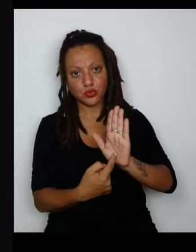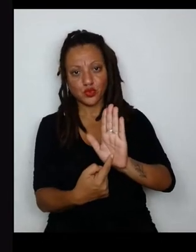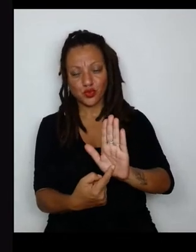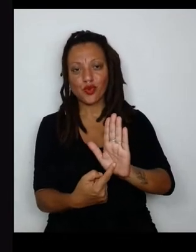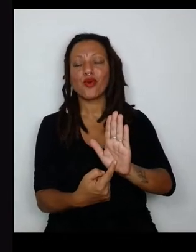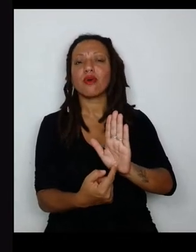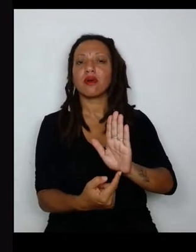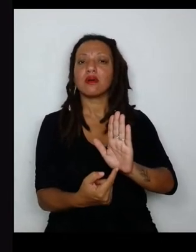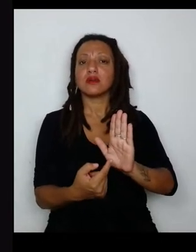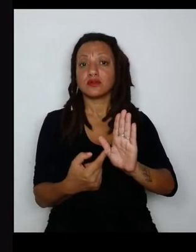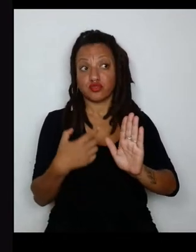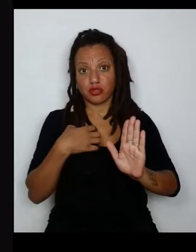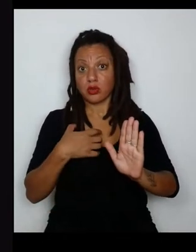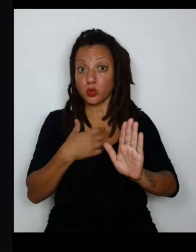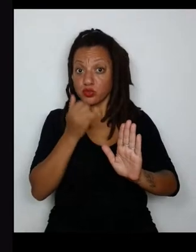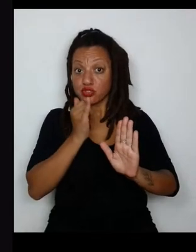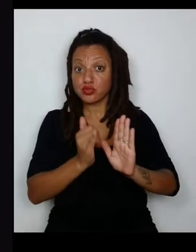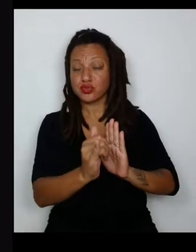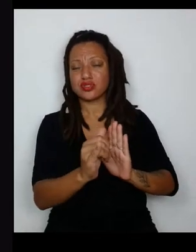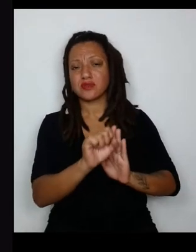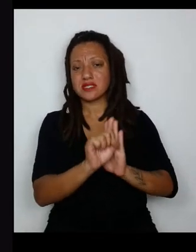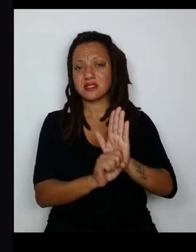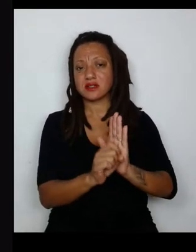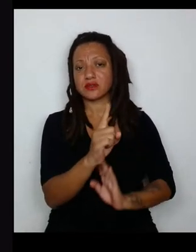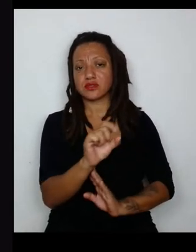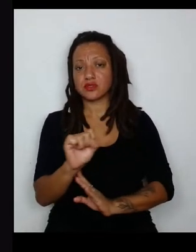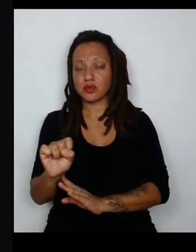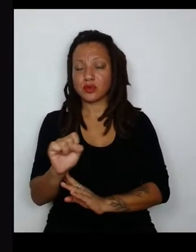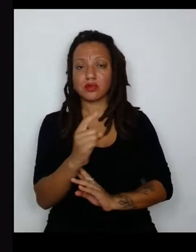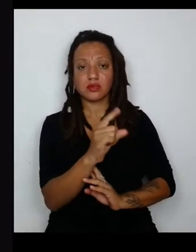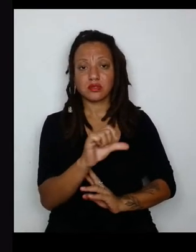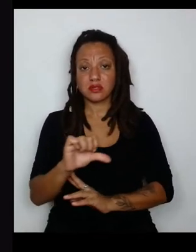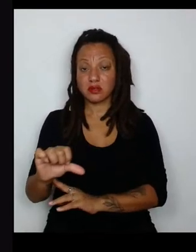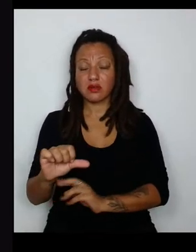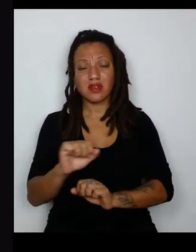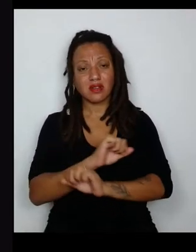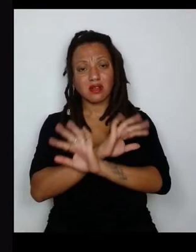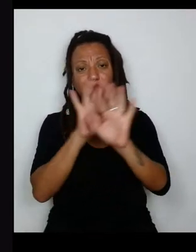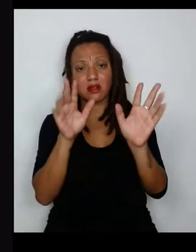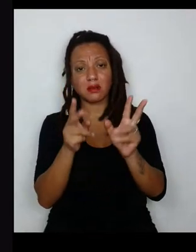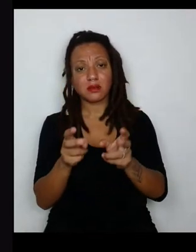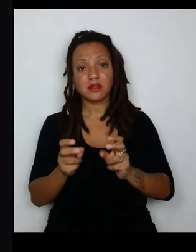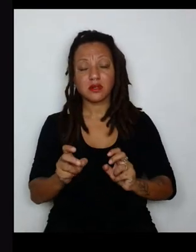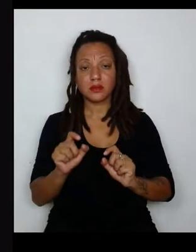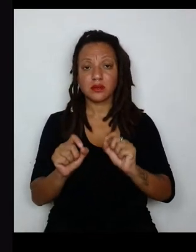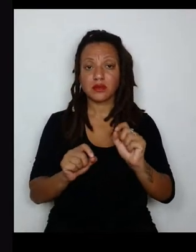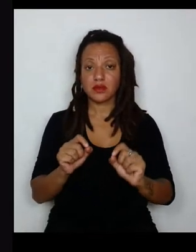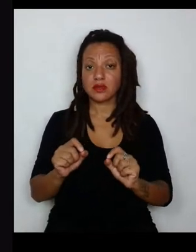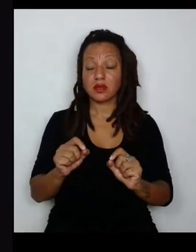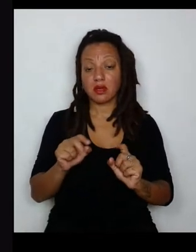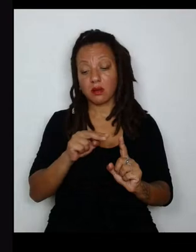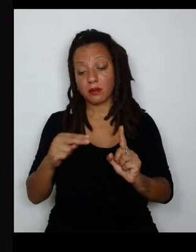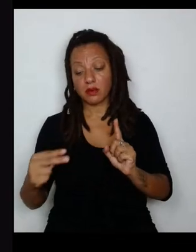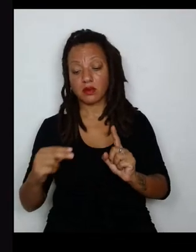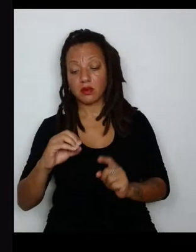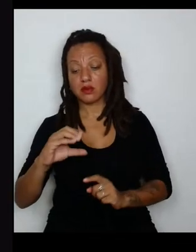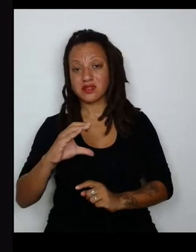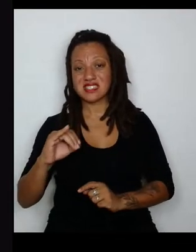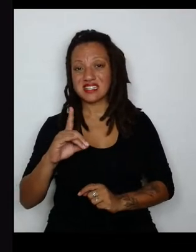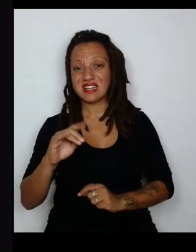centuries it is clear that western perceptions of skin color as well as other morphological